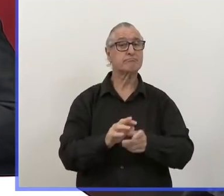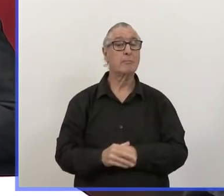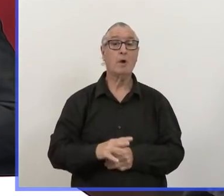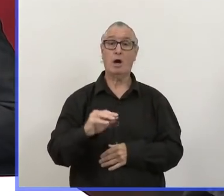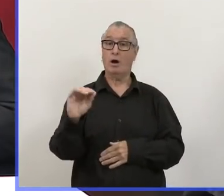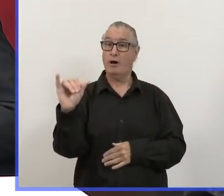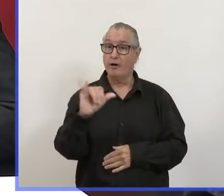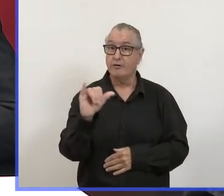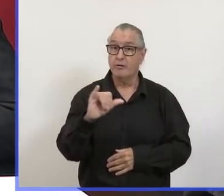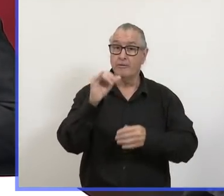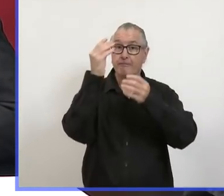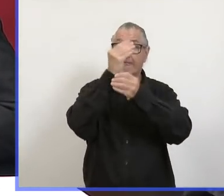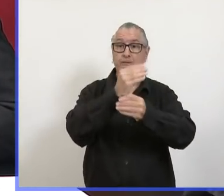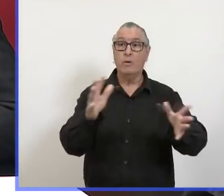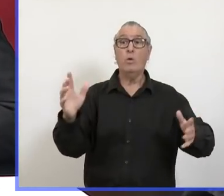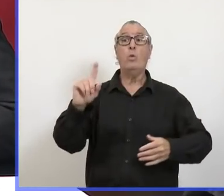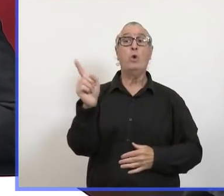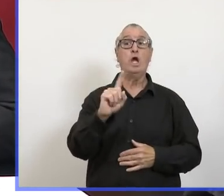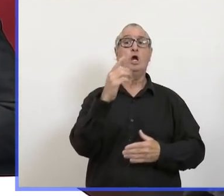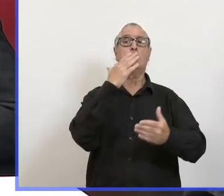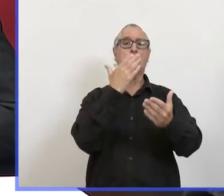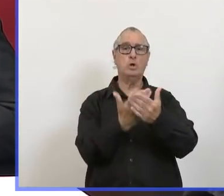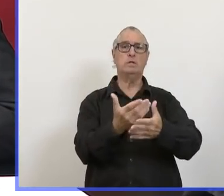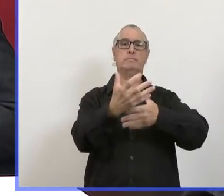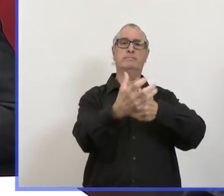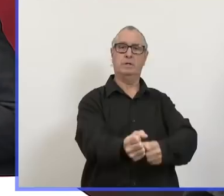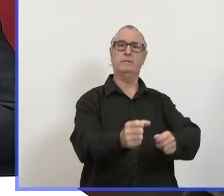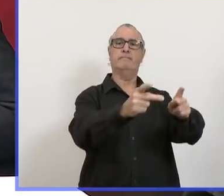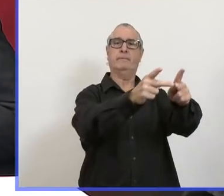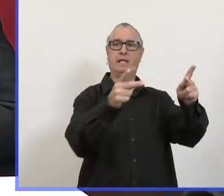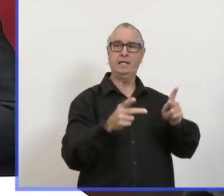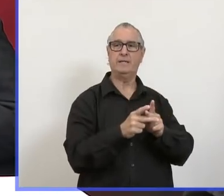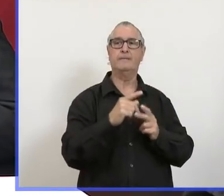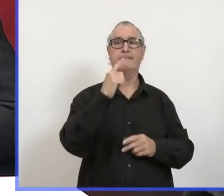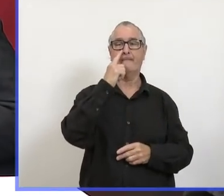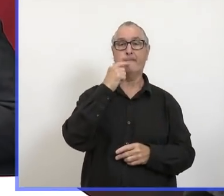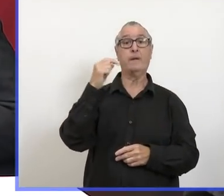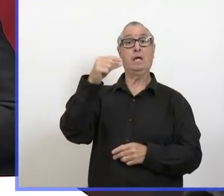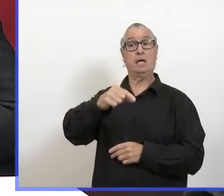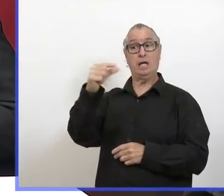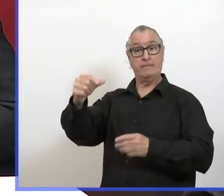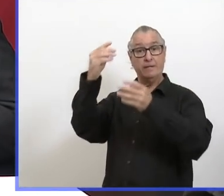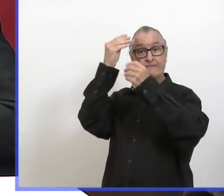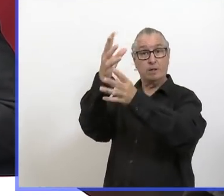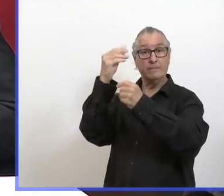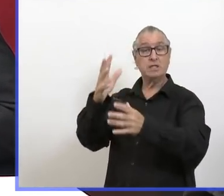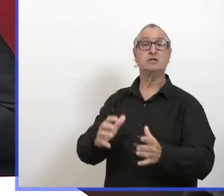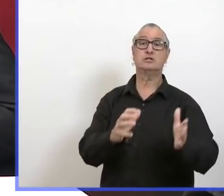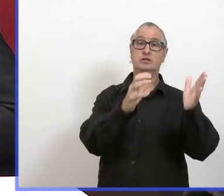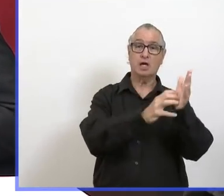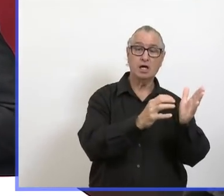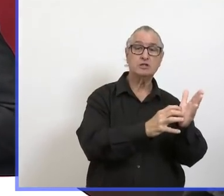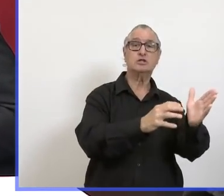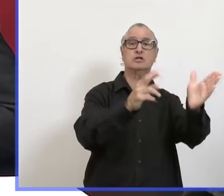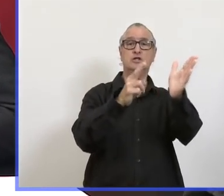care provider, talk to your nurse practitioner, talk to a pharmacist, contact your local public health unit.